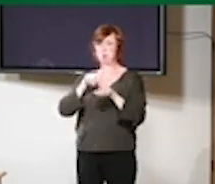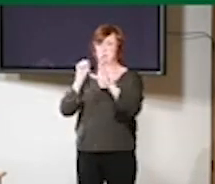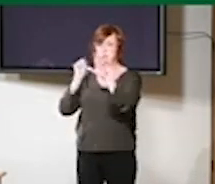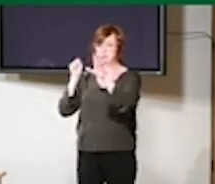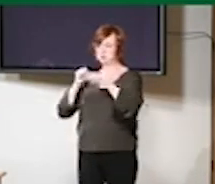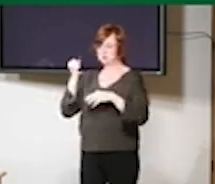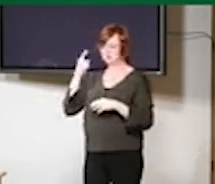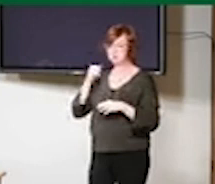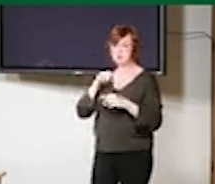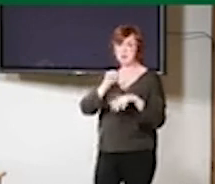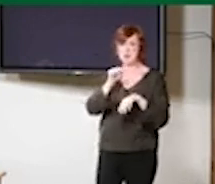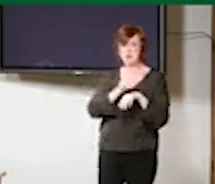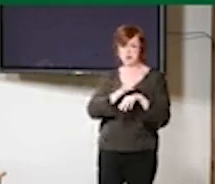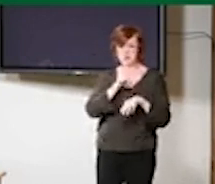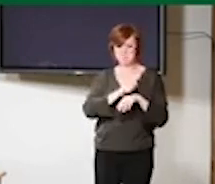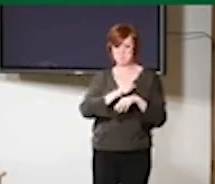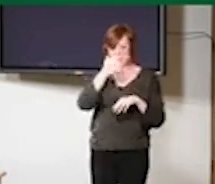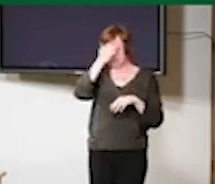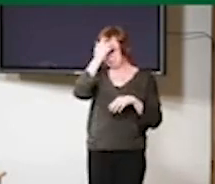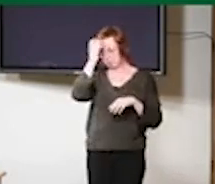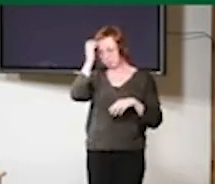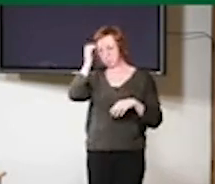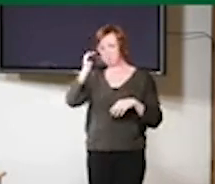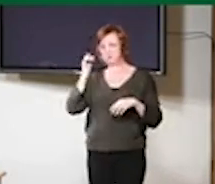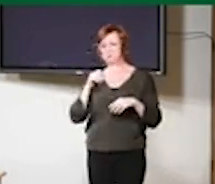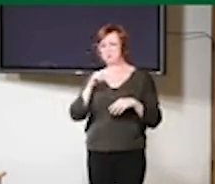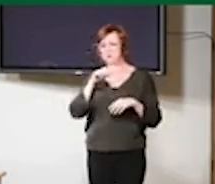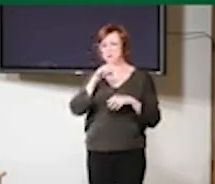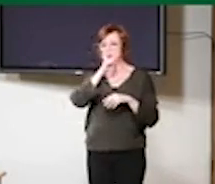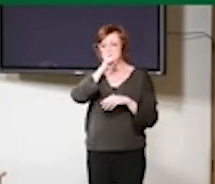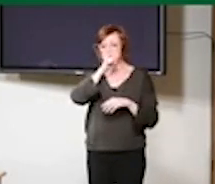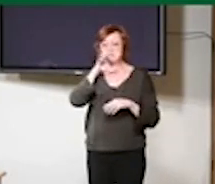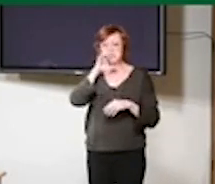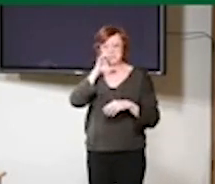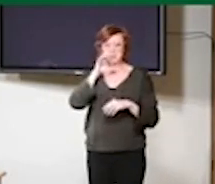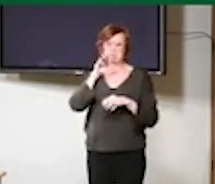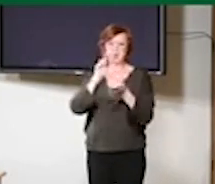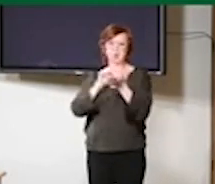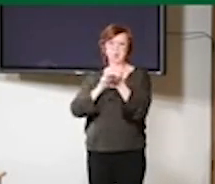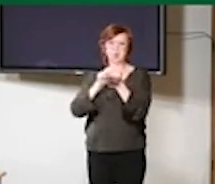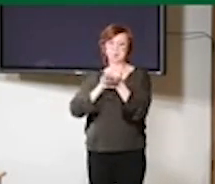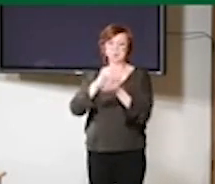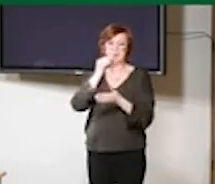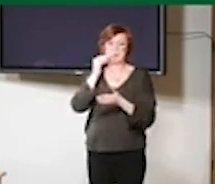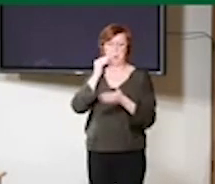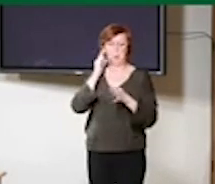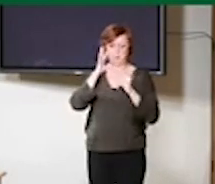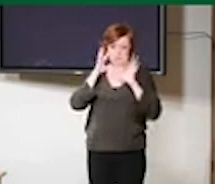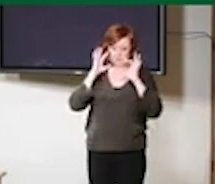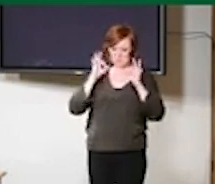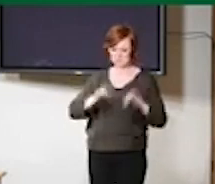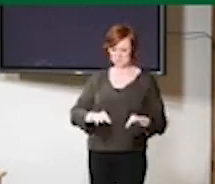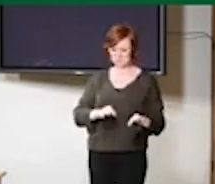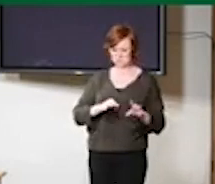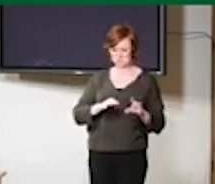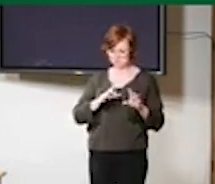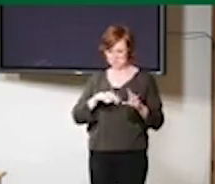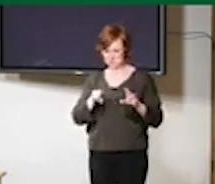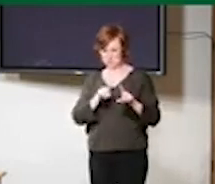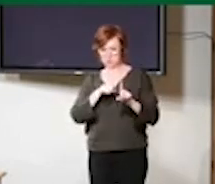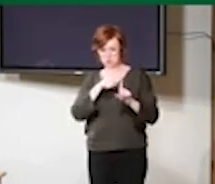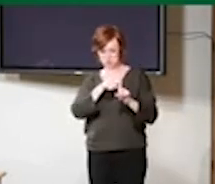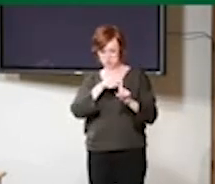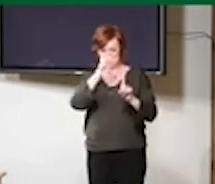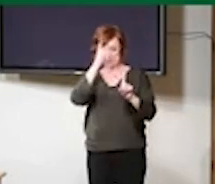Alberta, some long-term care homes have decided that if their residents are symptomatic